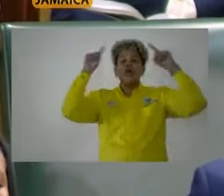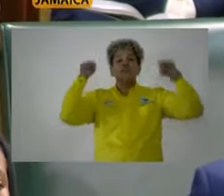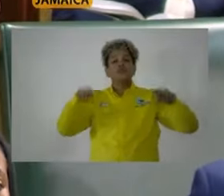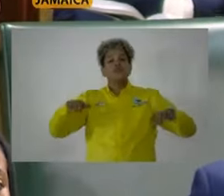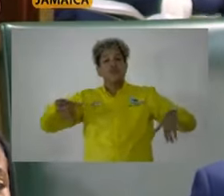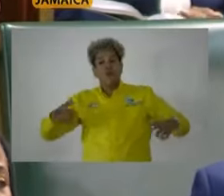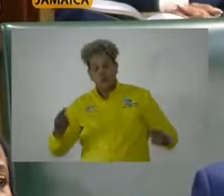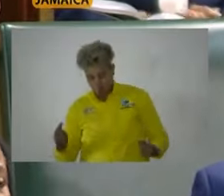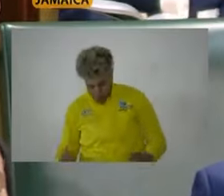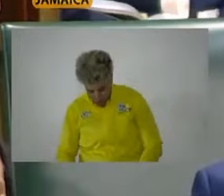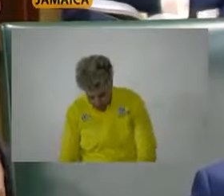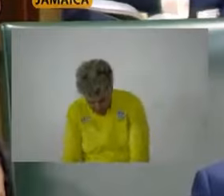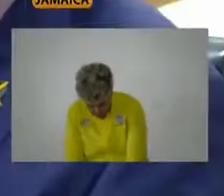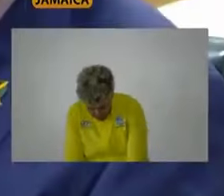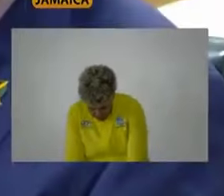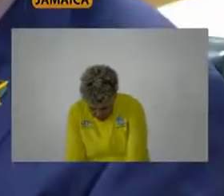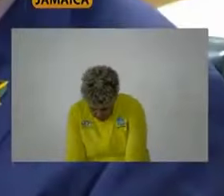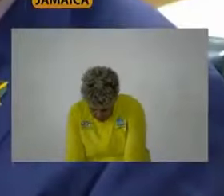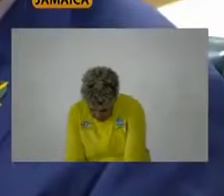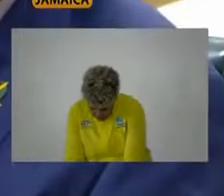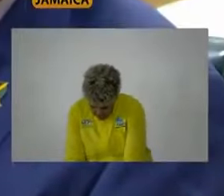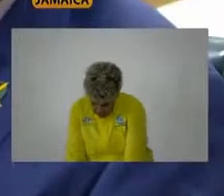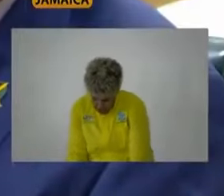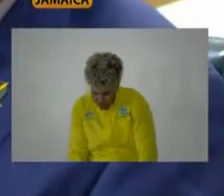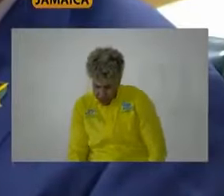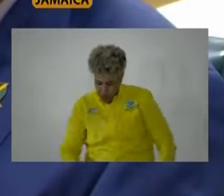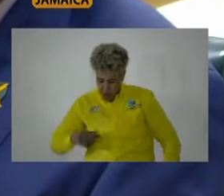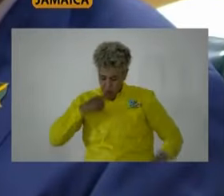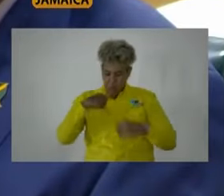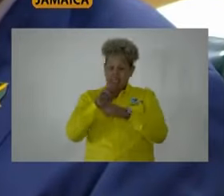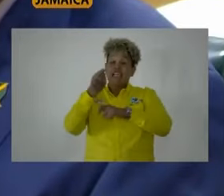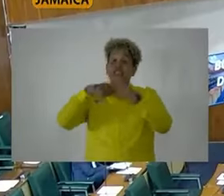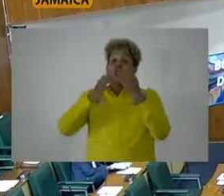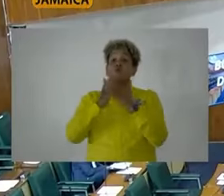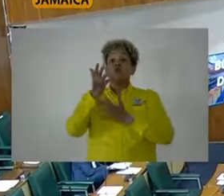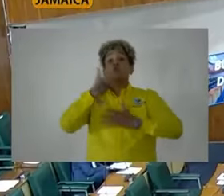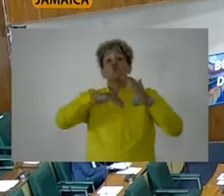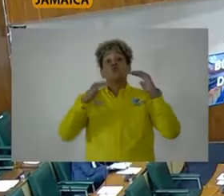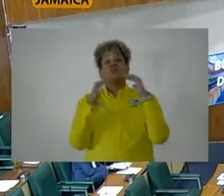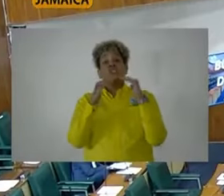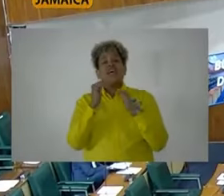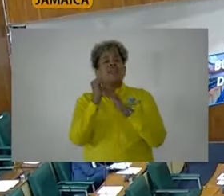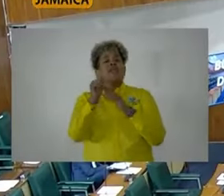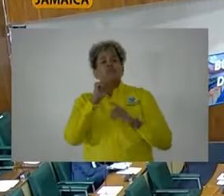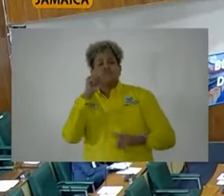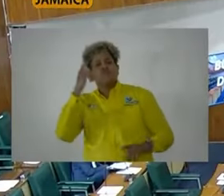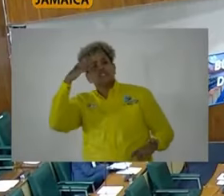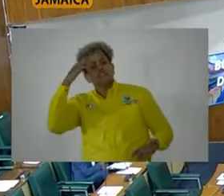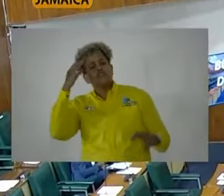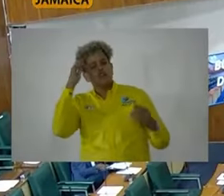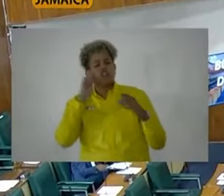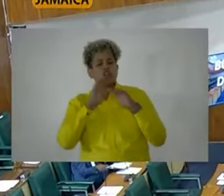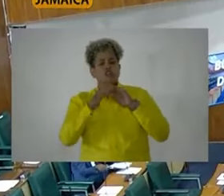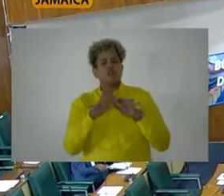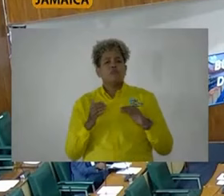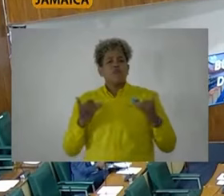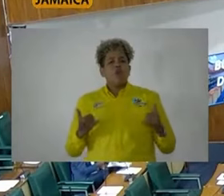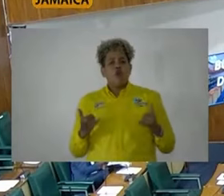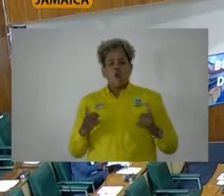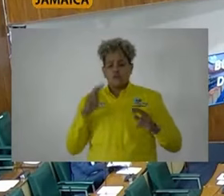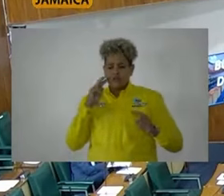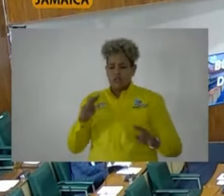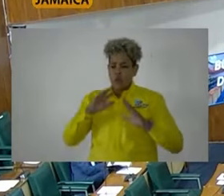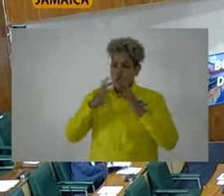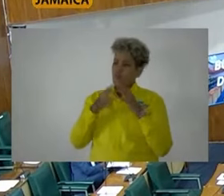they're not being used. Making change through social justice leads to a serious reconsideration of Jamaica's current place and standing in